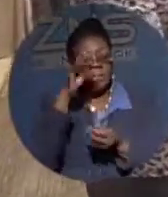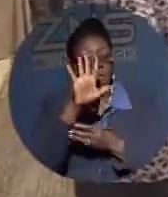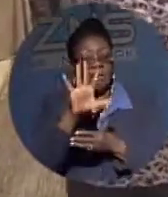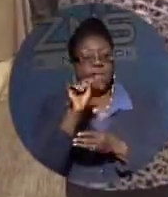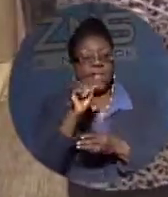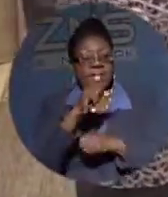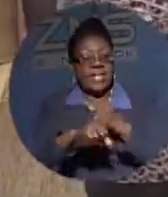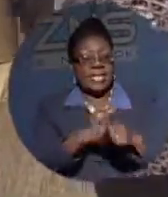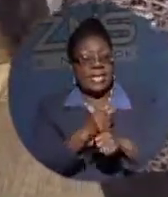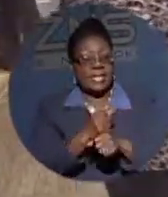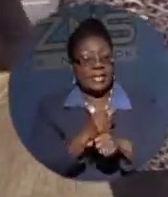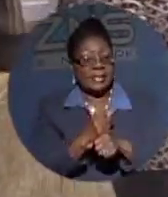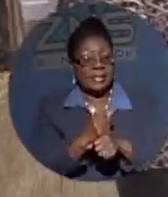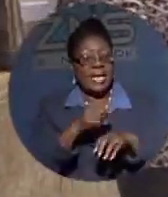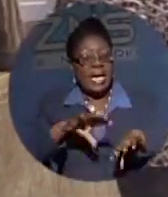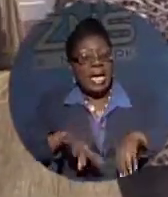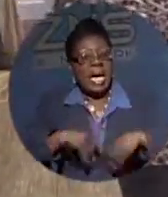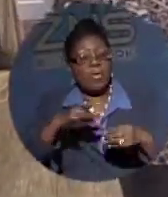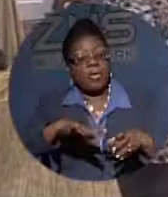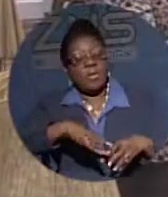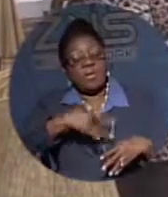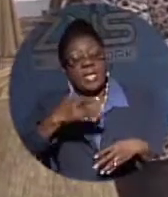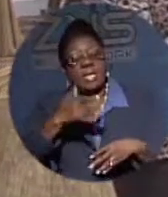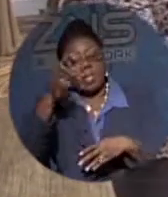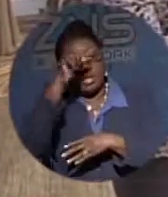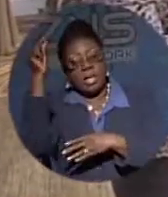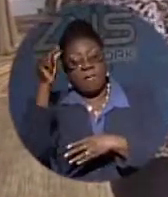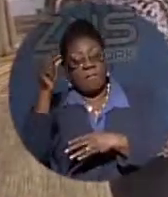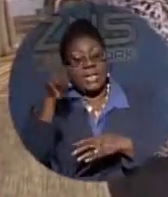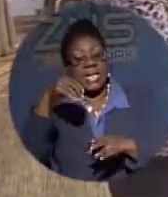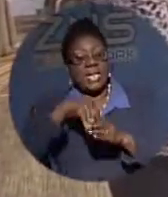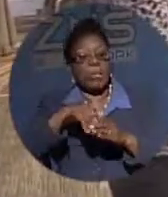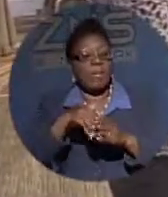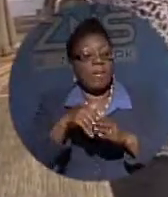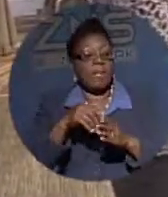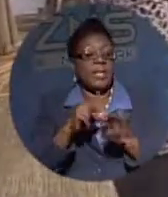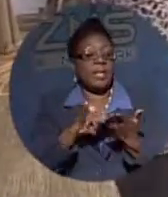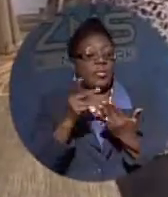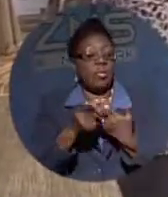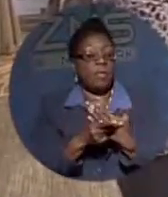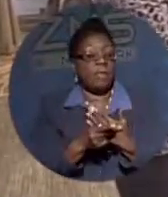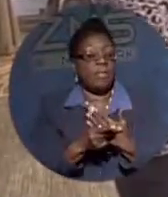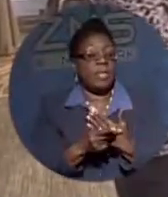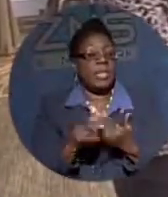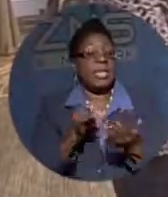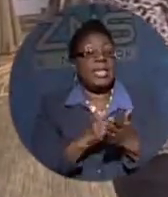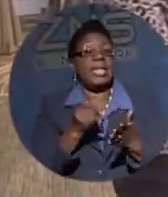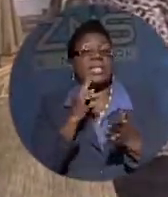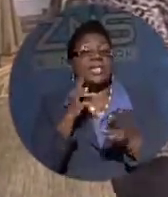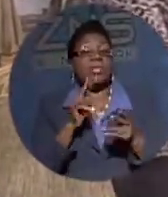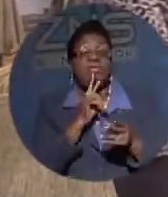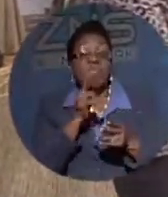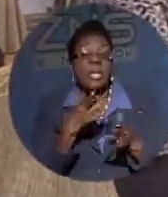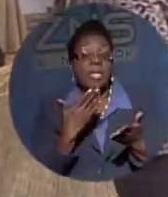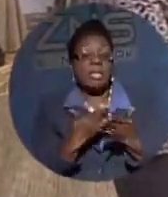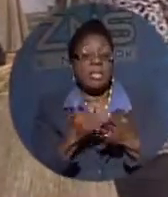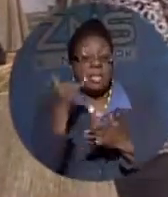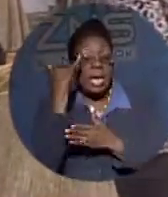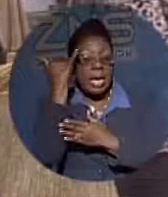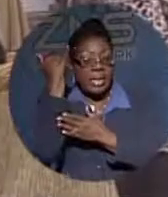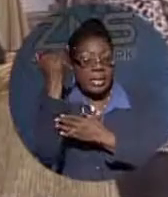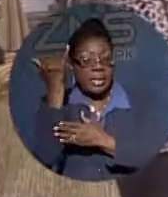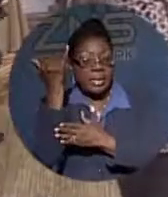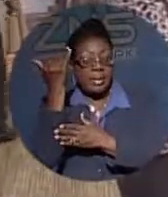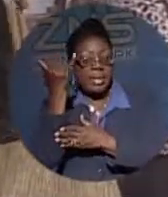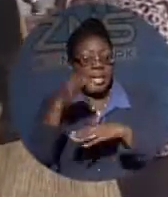Tell me about how you feel about the government getting involved in pushing volunteerism. It's really a good idea. We also was looking for